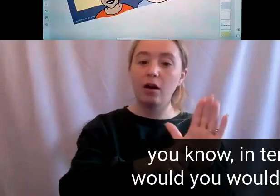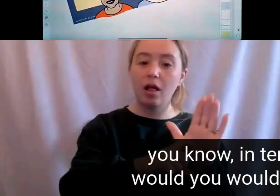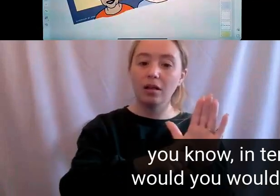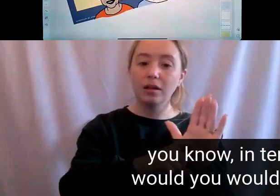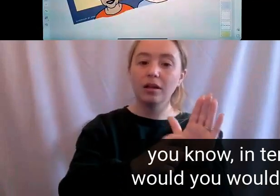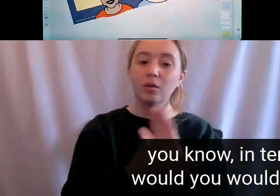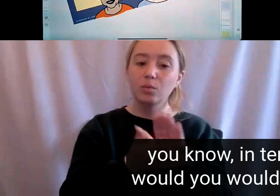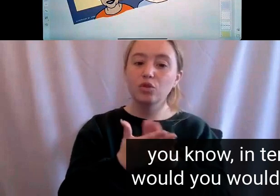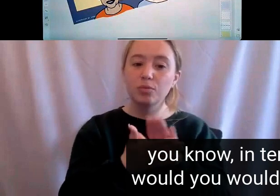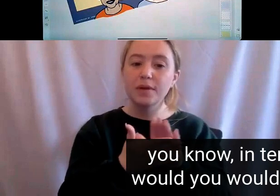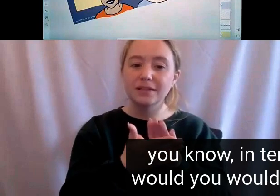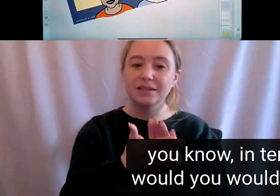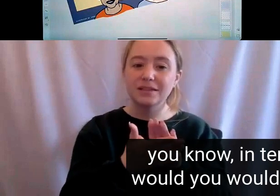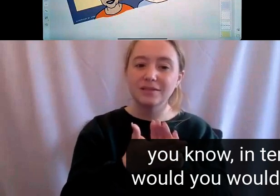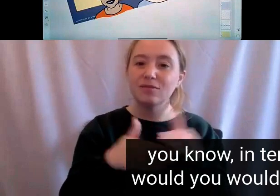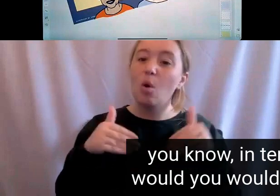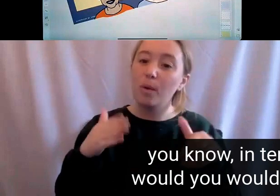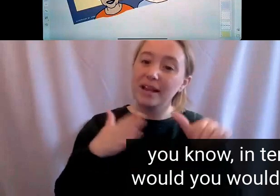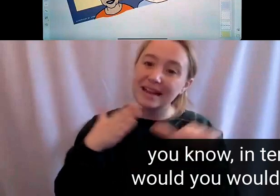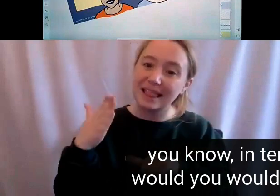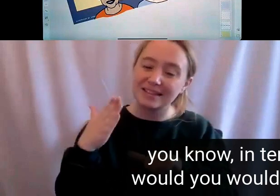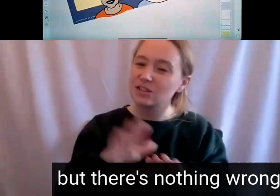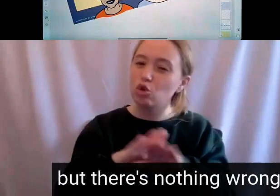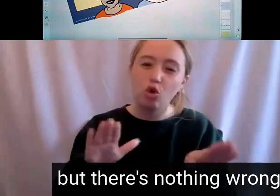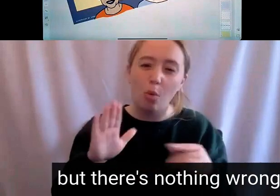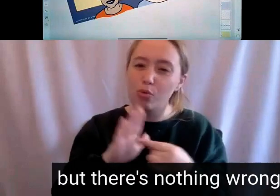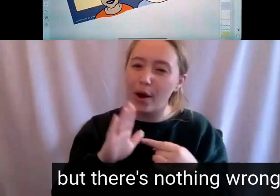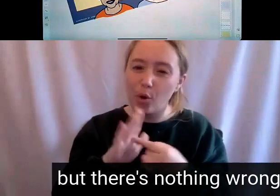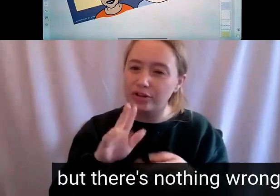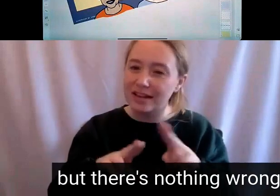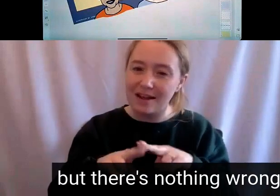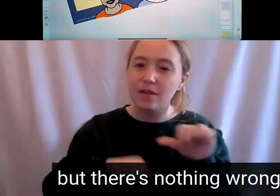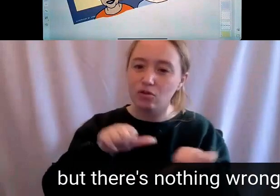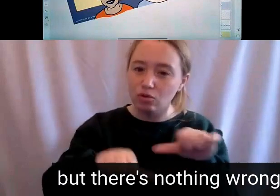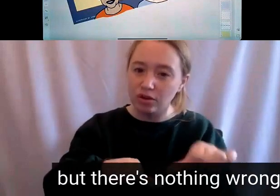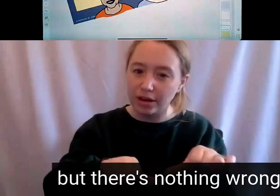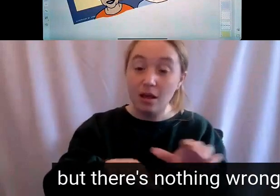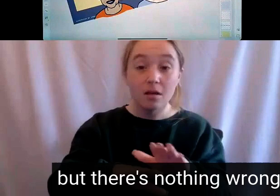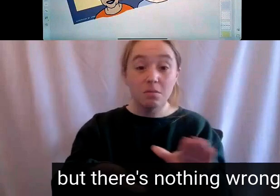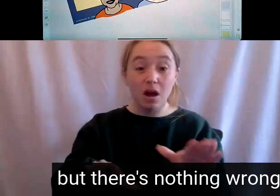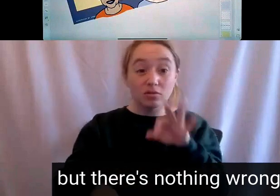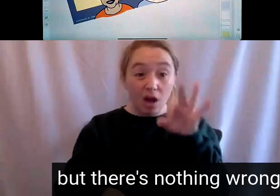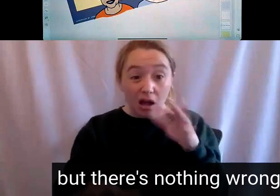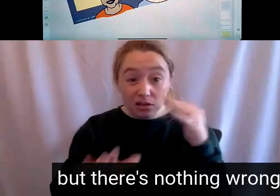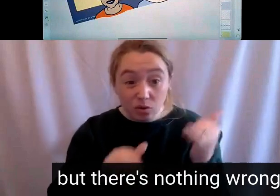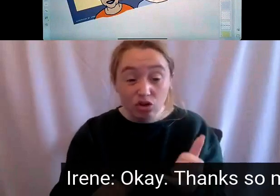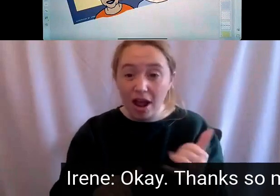have, you know, in terms of a wait, you would have a longer wait, but there's nothing wrong with coming in for a